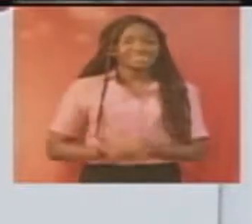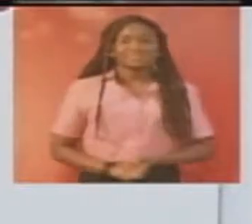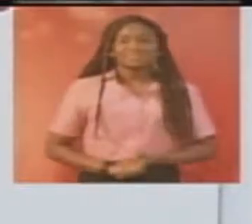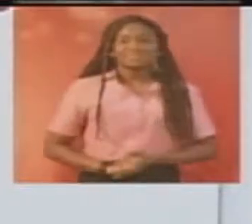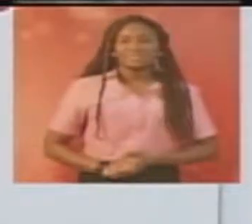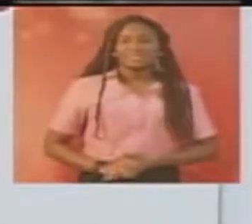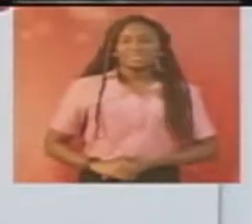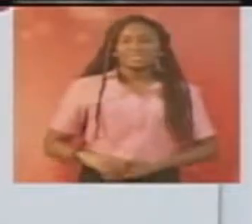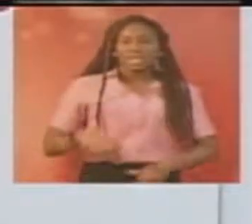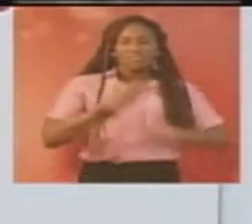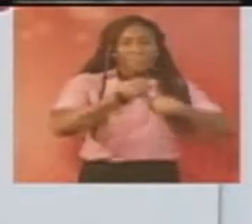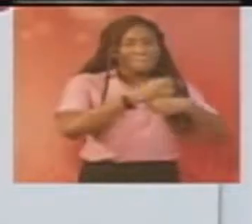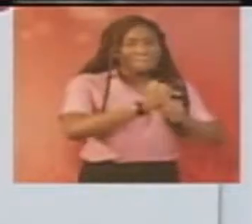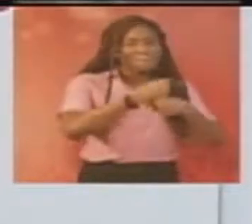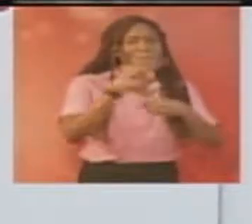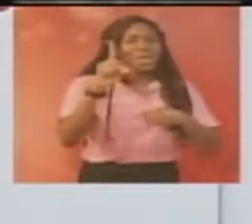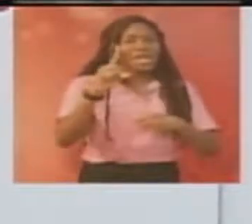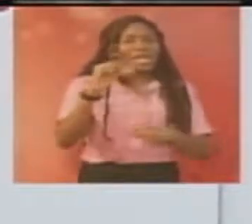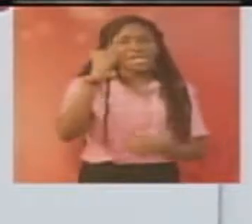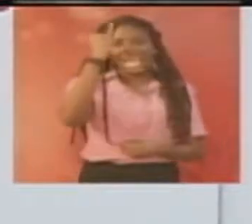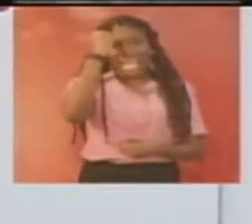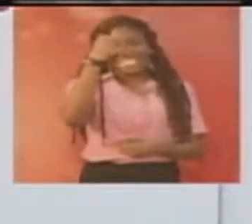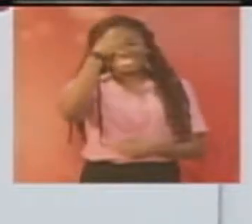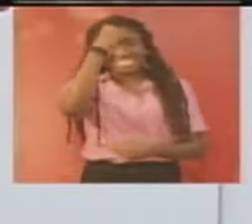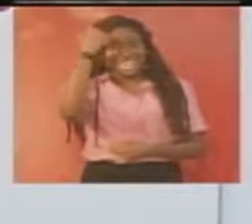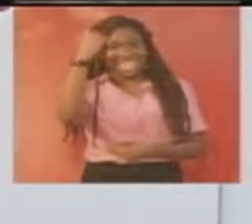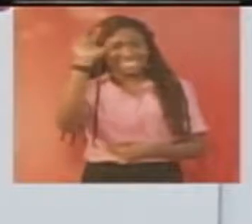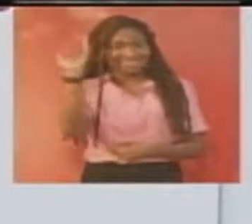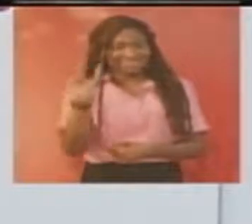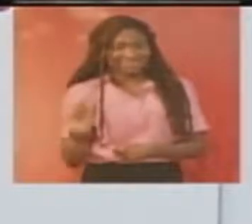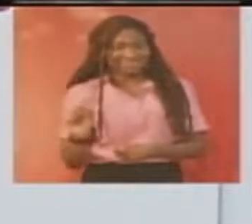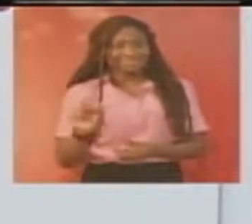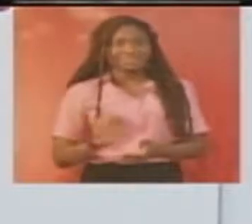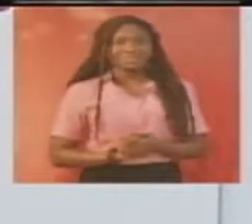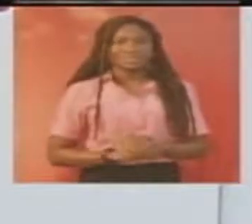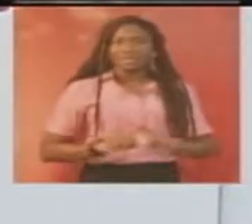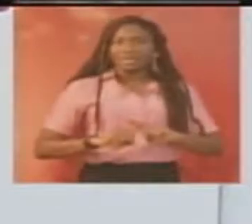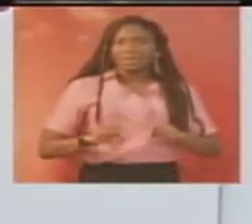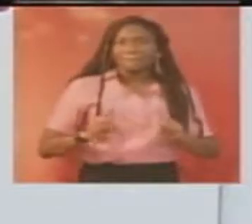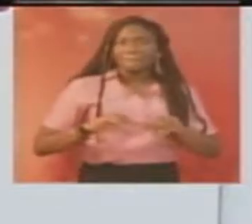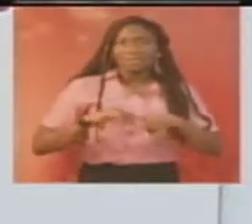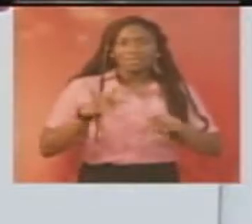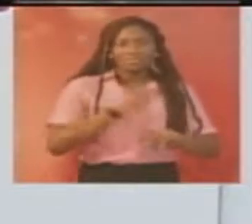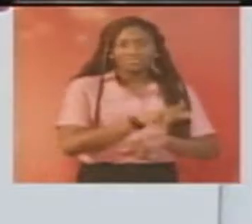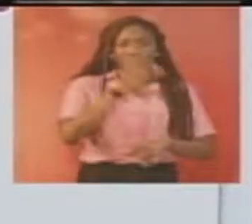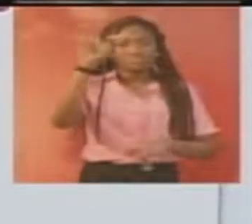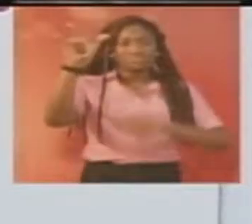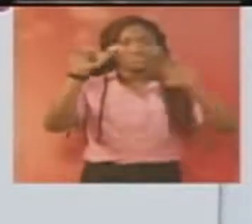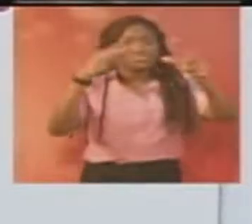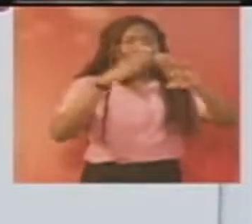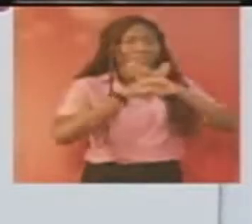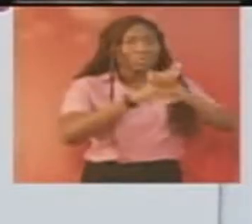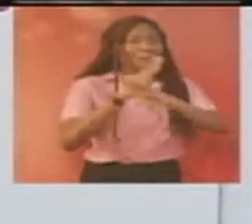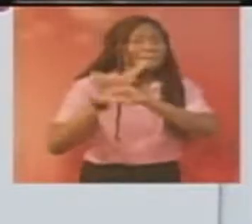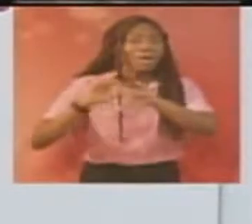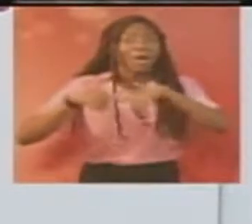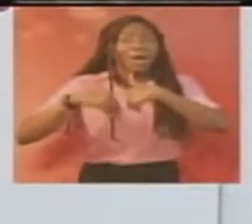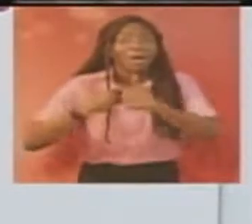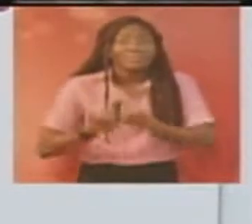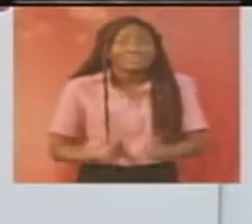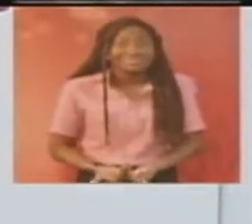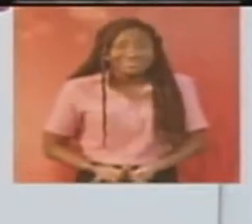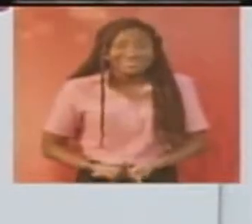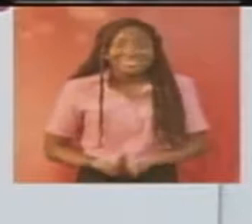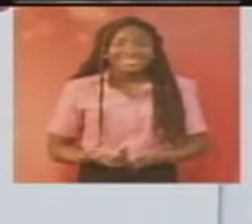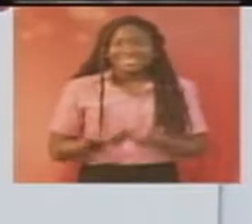trial was being manufactured in Italy. With all the travel restrictions, they had to try and get the vaccine from Italy into the UK. And there was a